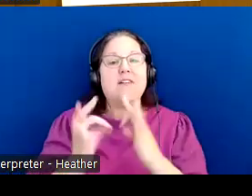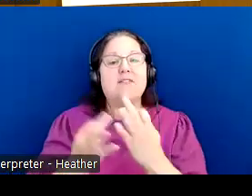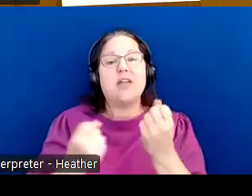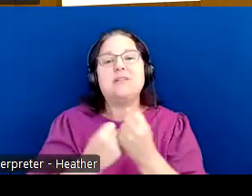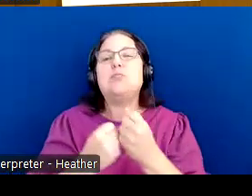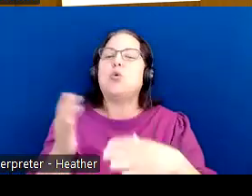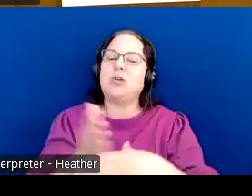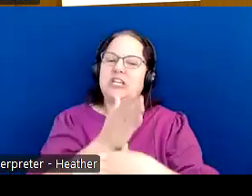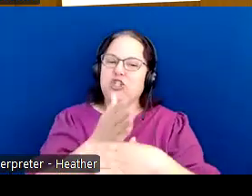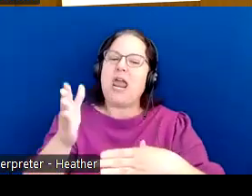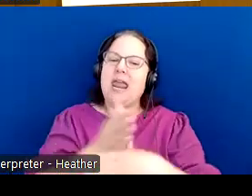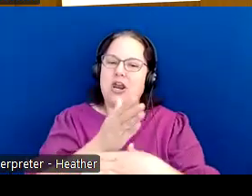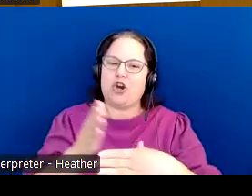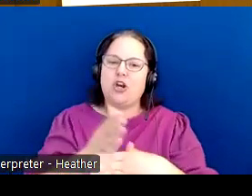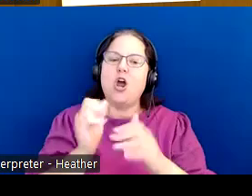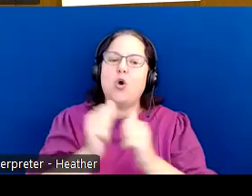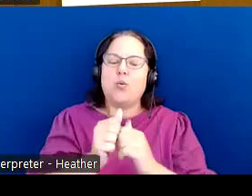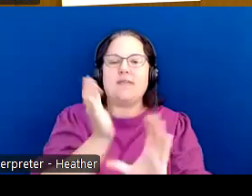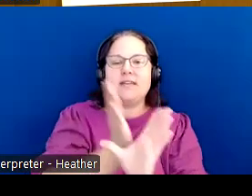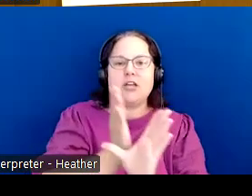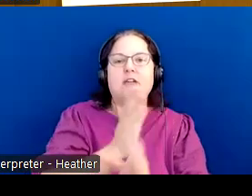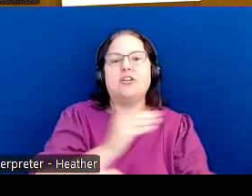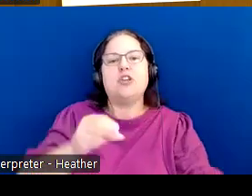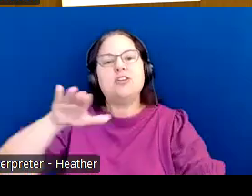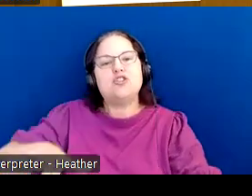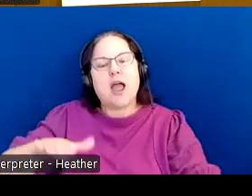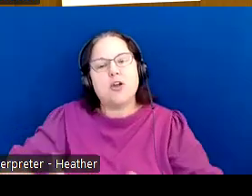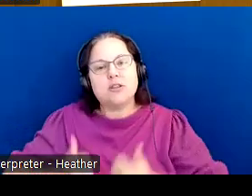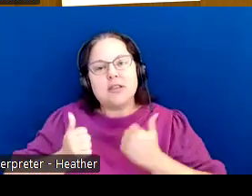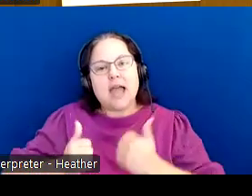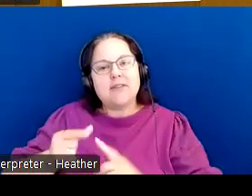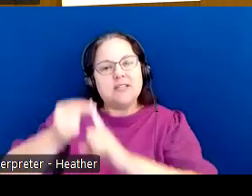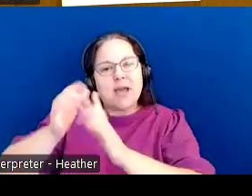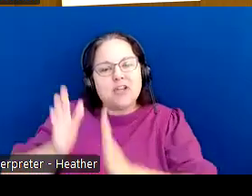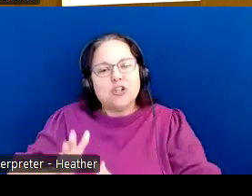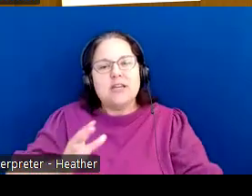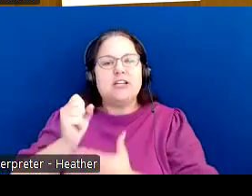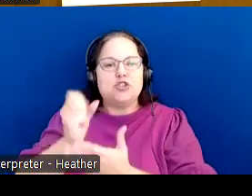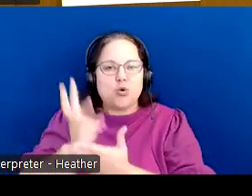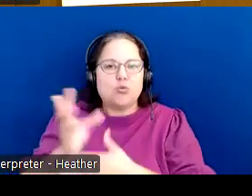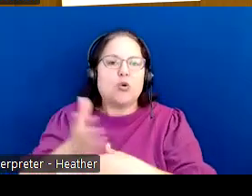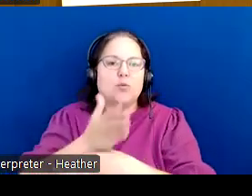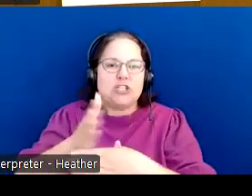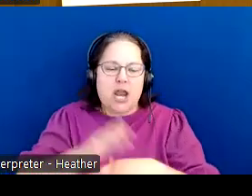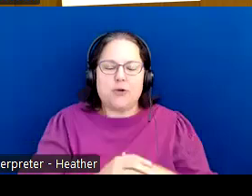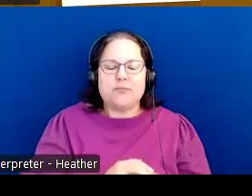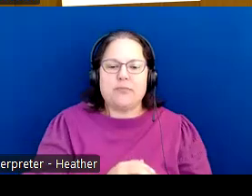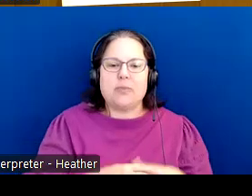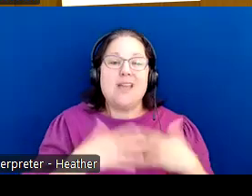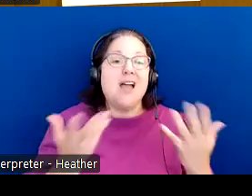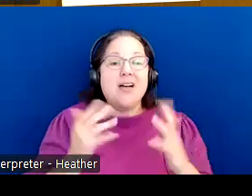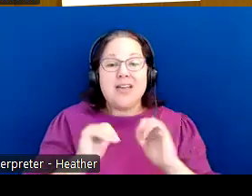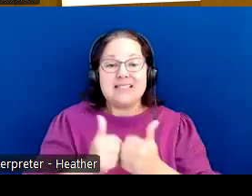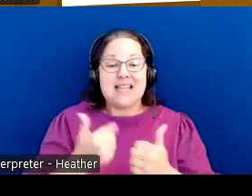share between psychology and like our child life specialists and our social worker. So that's just kind of how